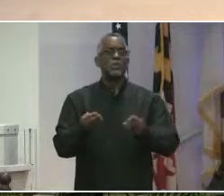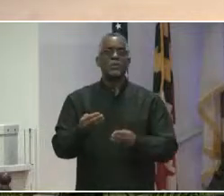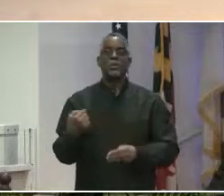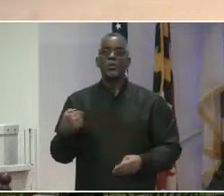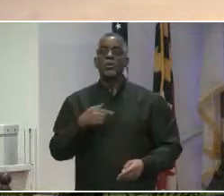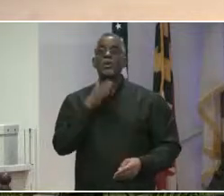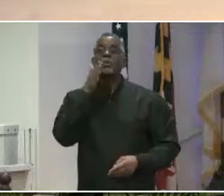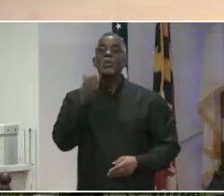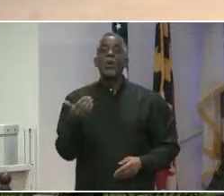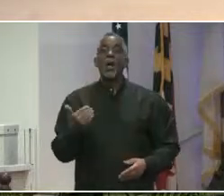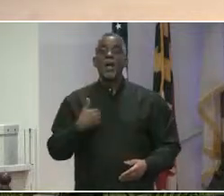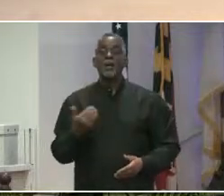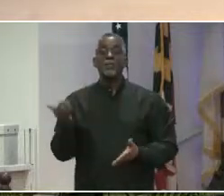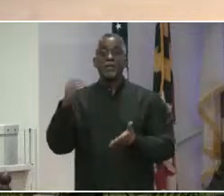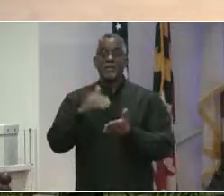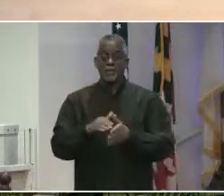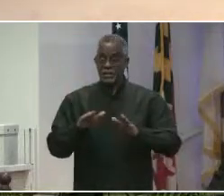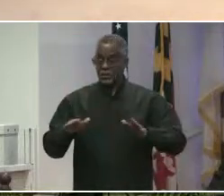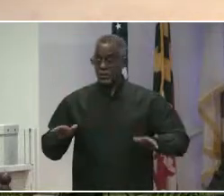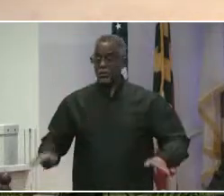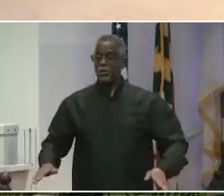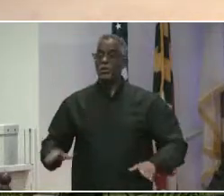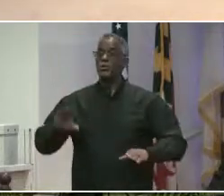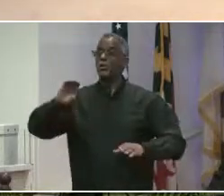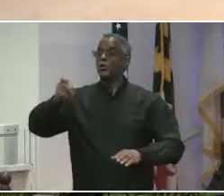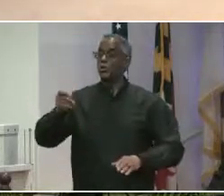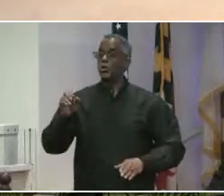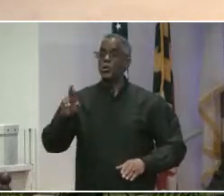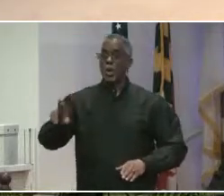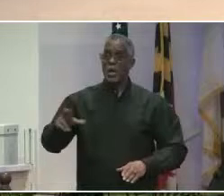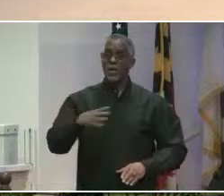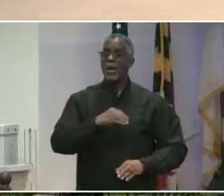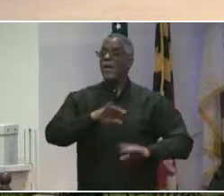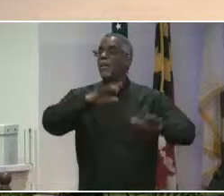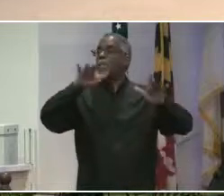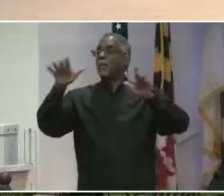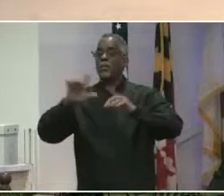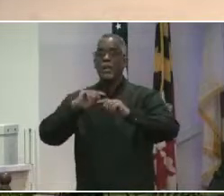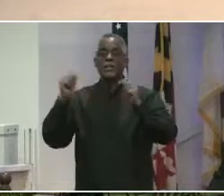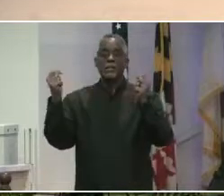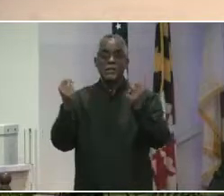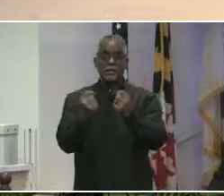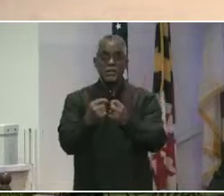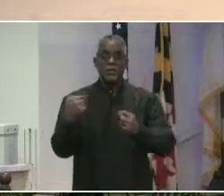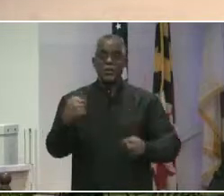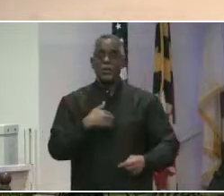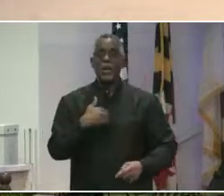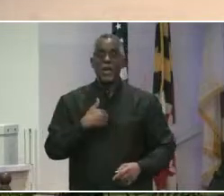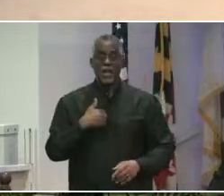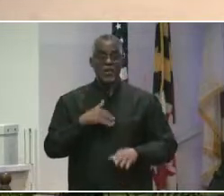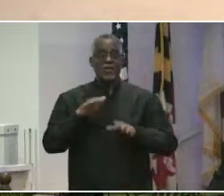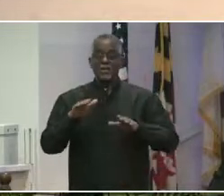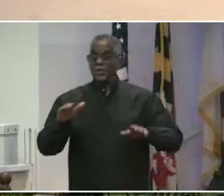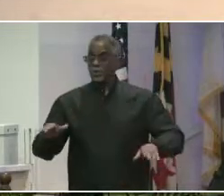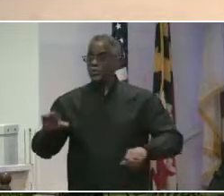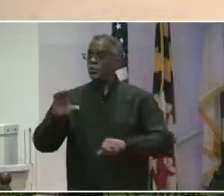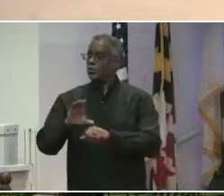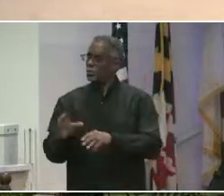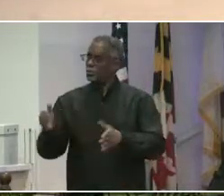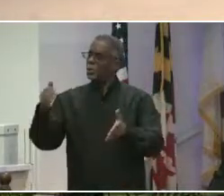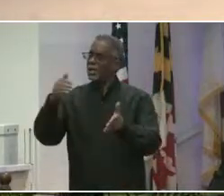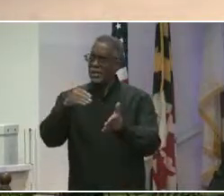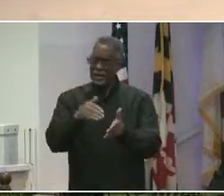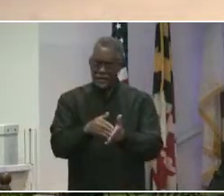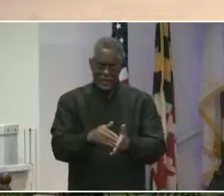choir. We're going to upgrade the praise team. We're going to come back into a whole lot of things. We're going to bring back children's church right after Easter. After Easter,